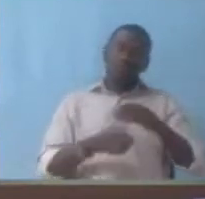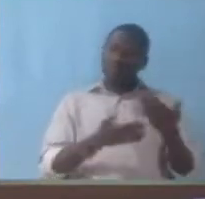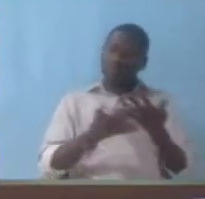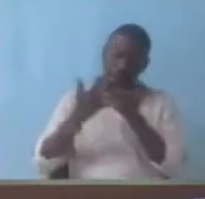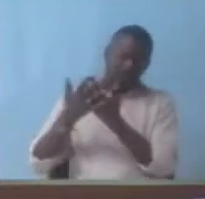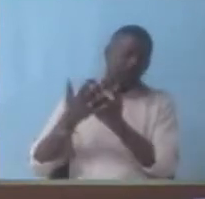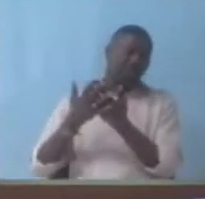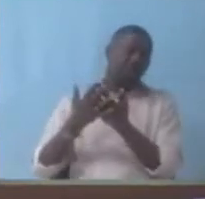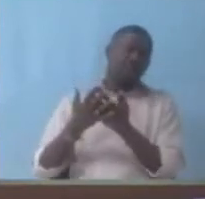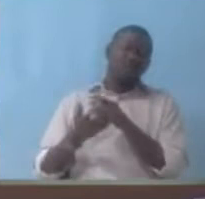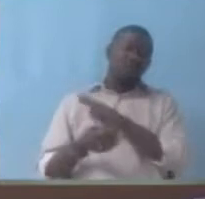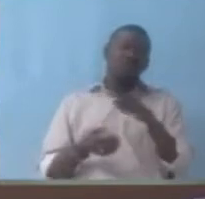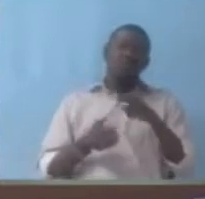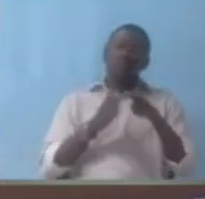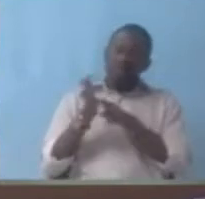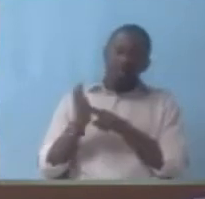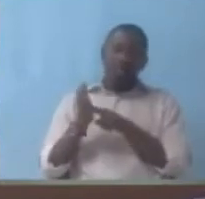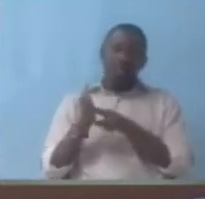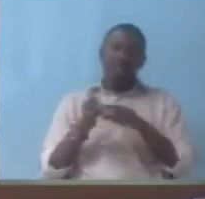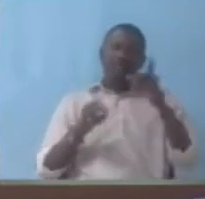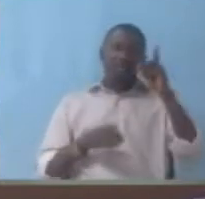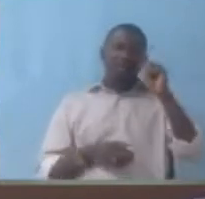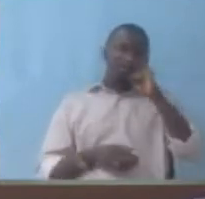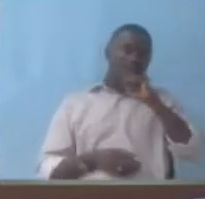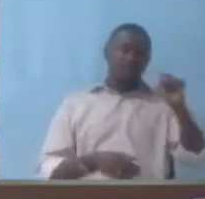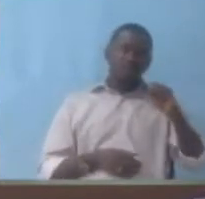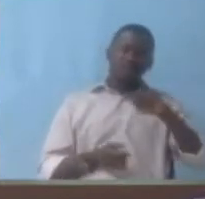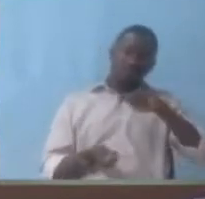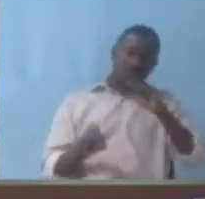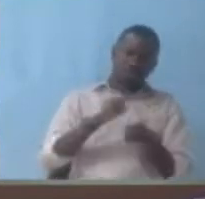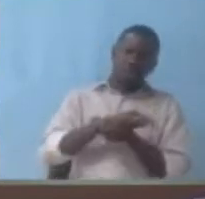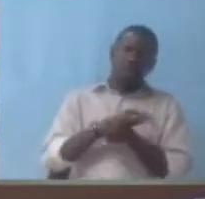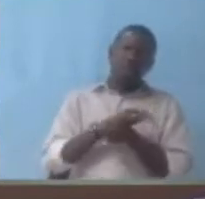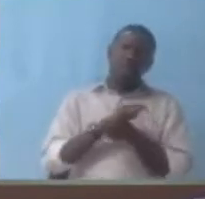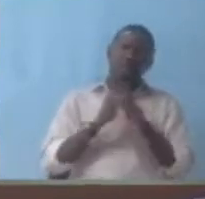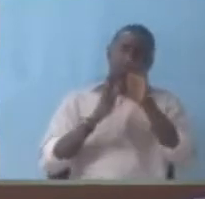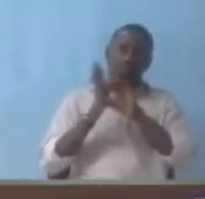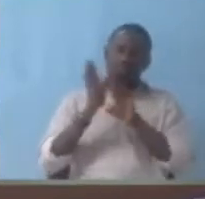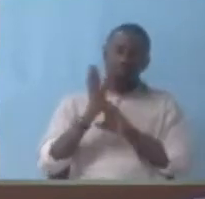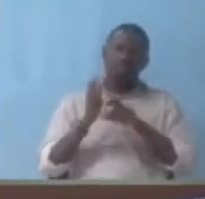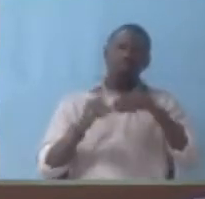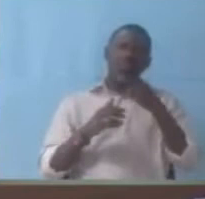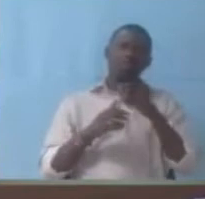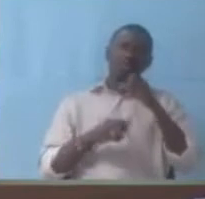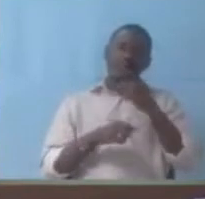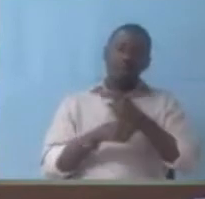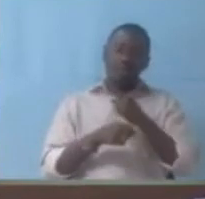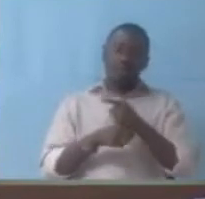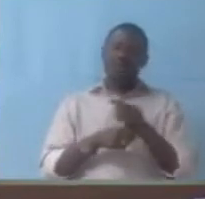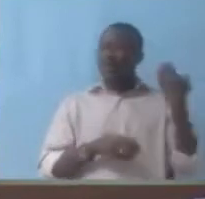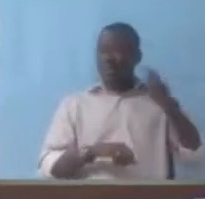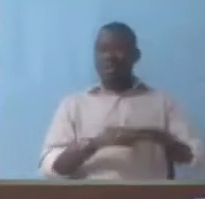constitution. I man dik sula decree la nun purka bankola constitution on yelemandi. But the country which they were ruling